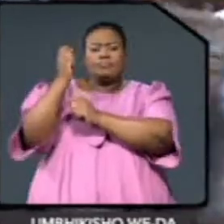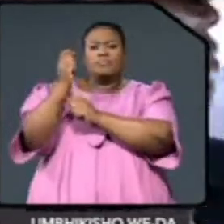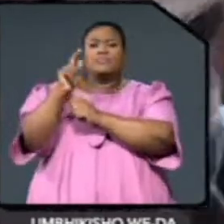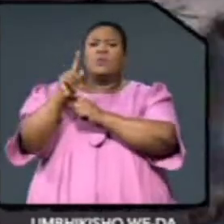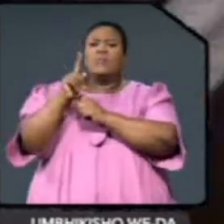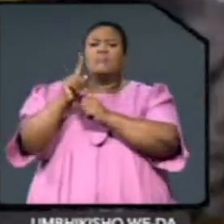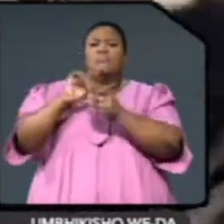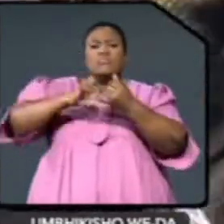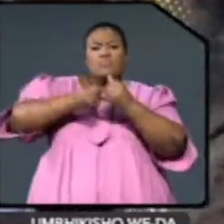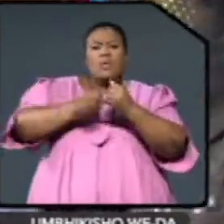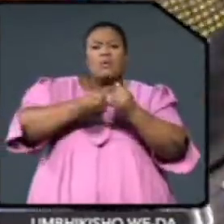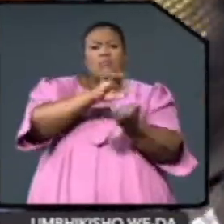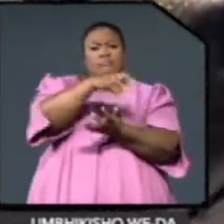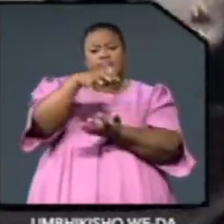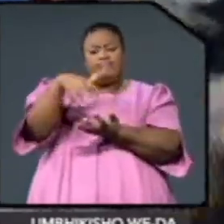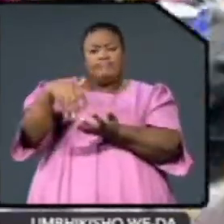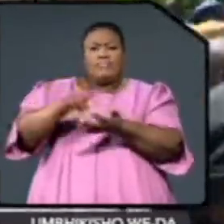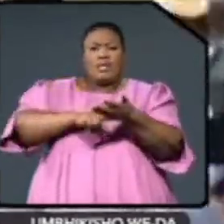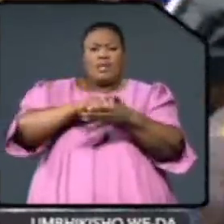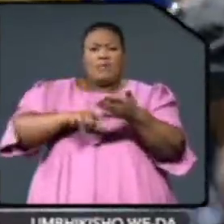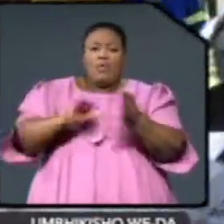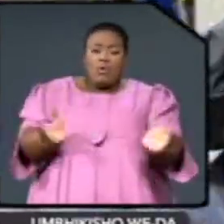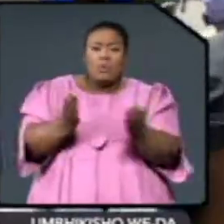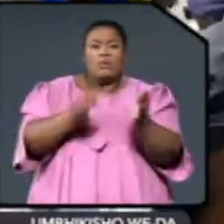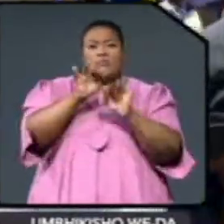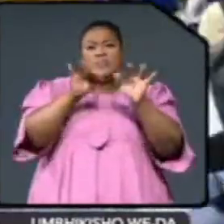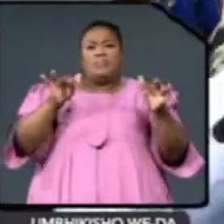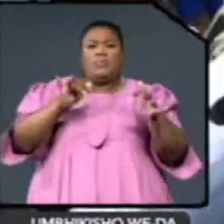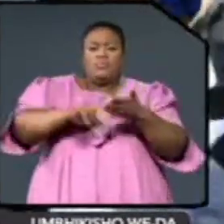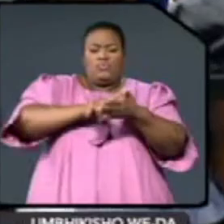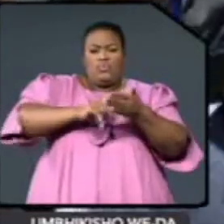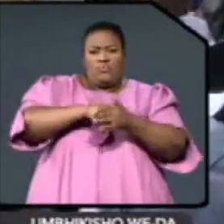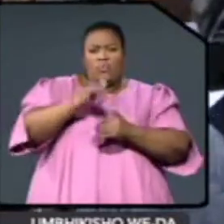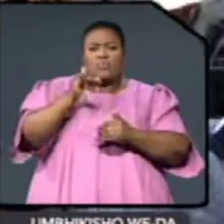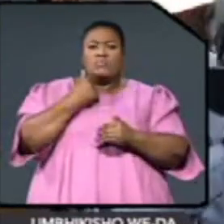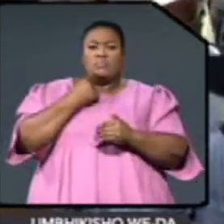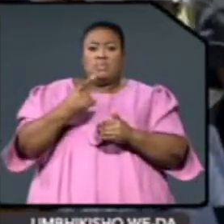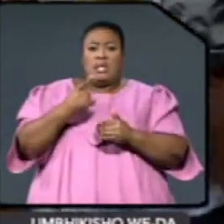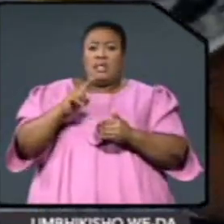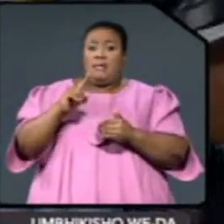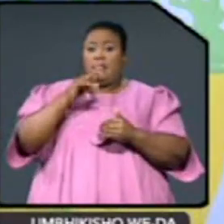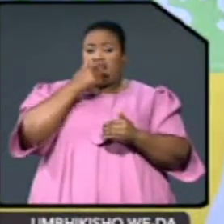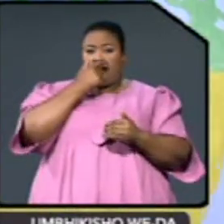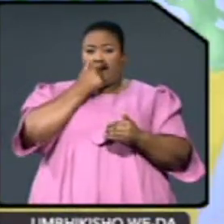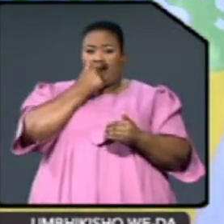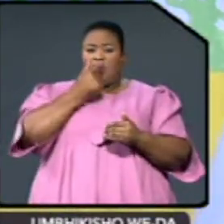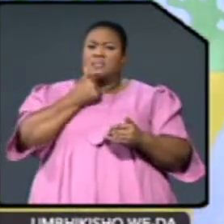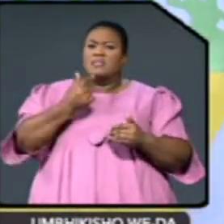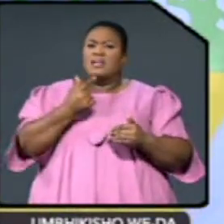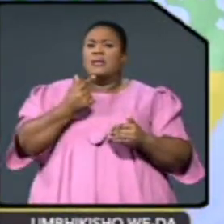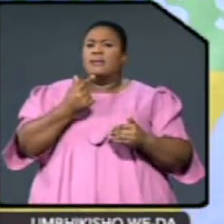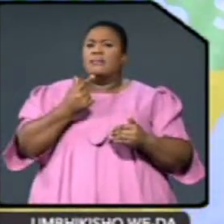Umengameli we-ANC uyihlabe wayihlikiza izinsolo ezithi cabinet lakhe aqeda ukuliguqula limbe qolo. I